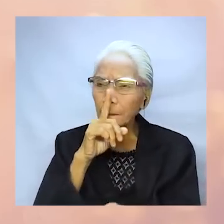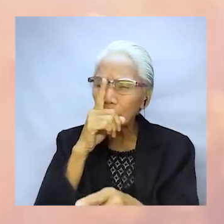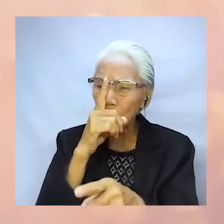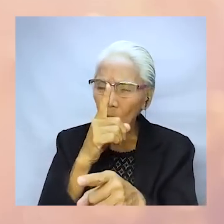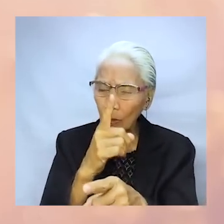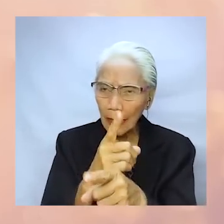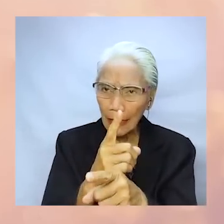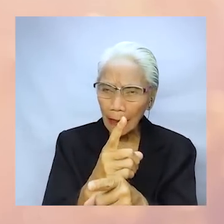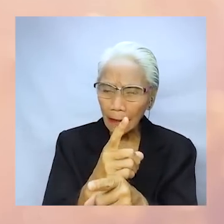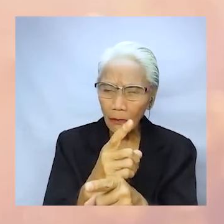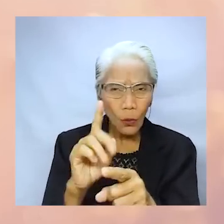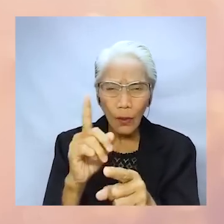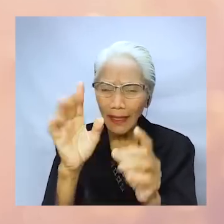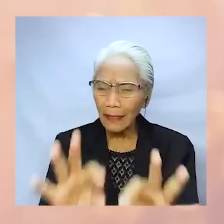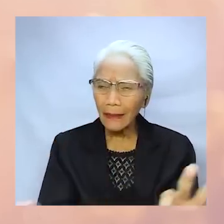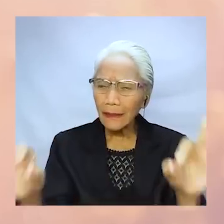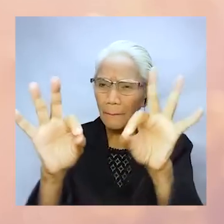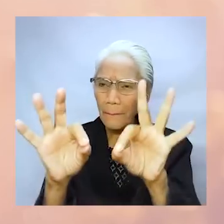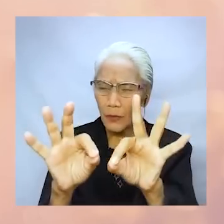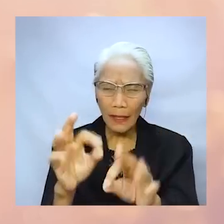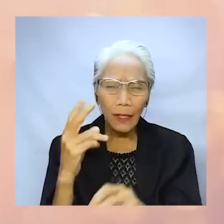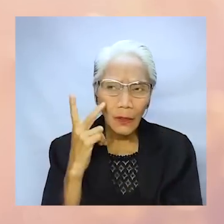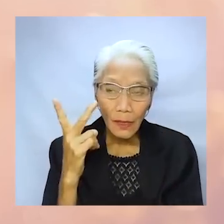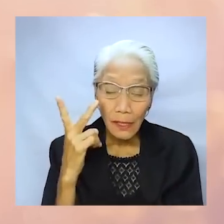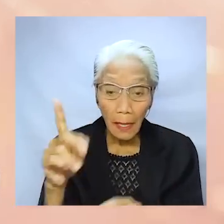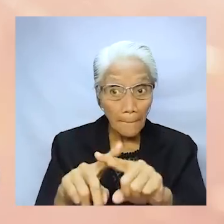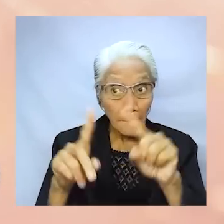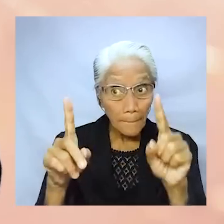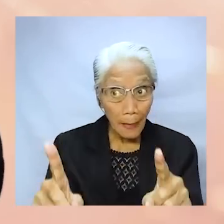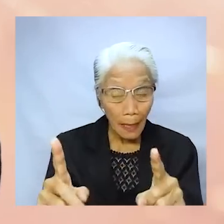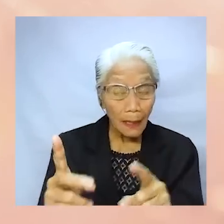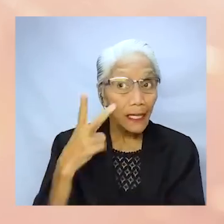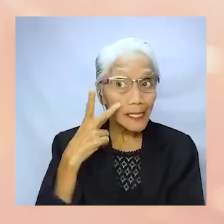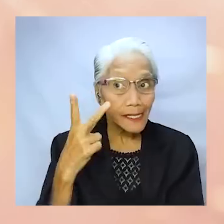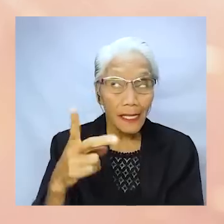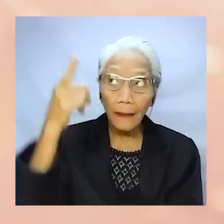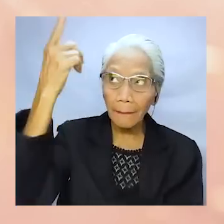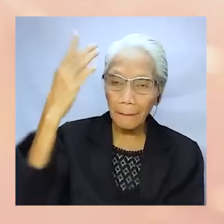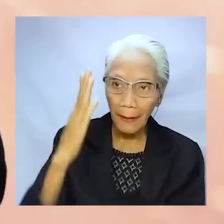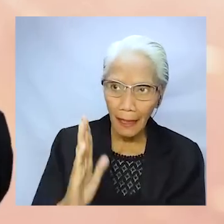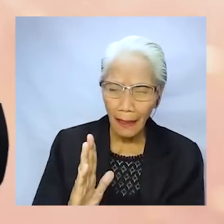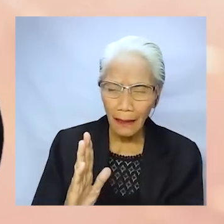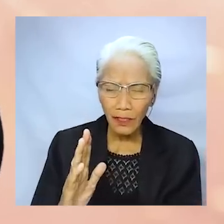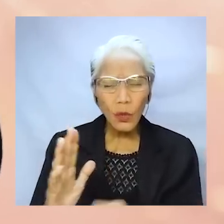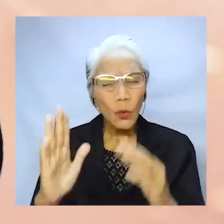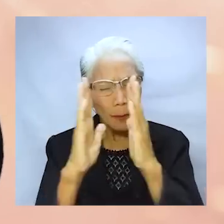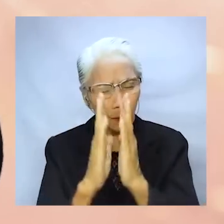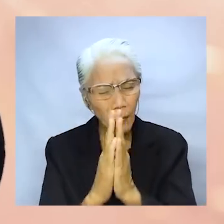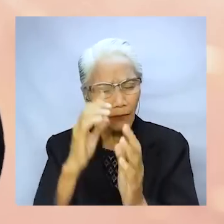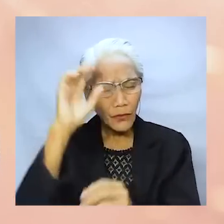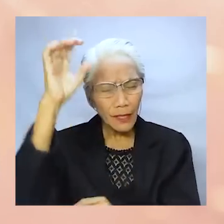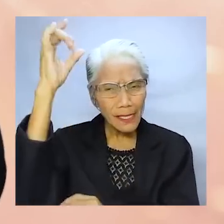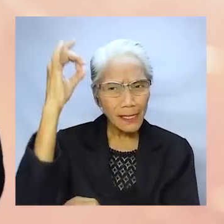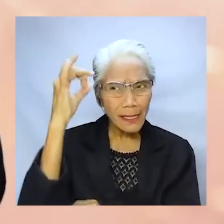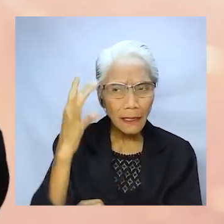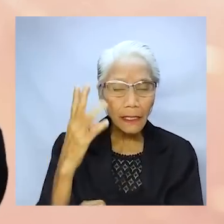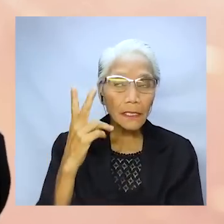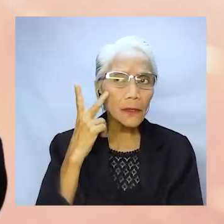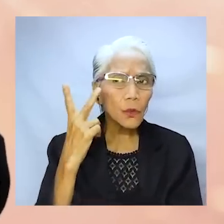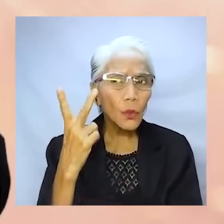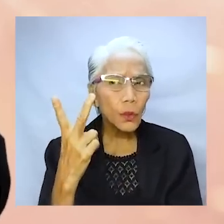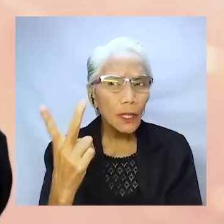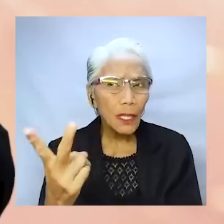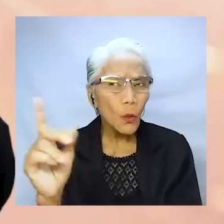things that we do not see, but they are seen by God. So we are praying for this grace to see what is unseen to